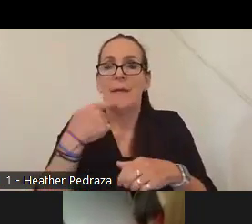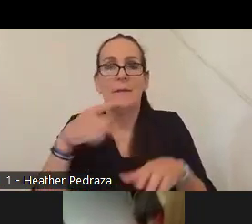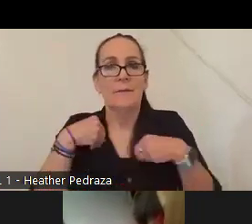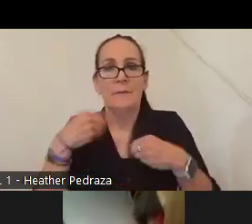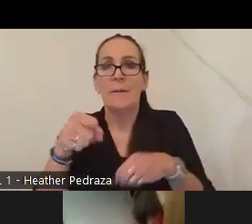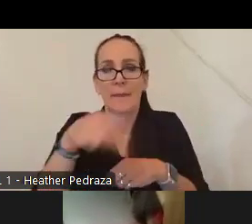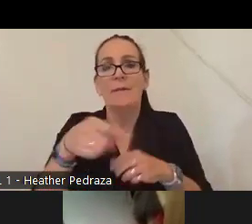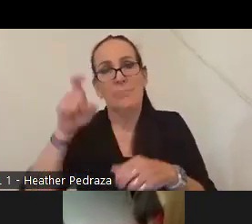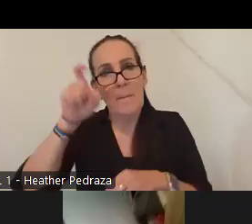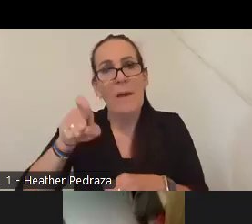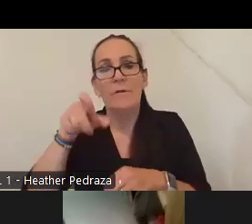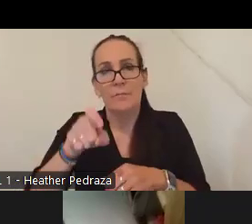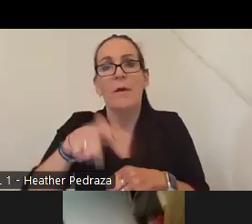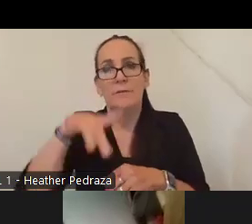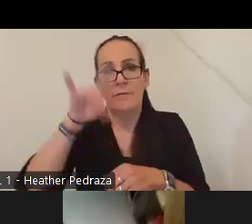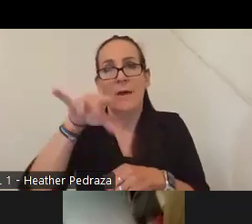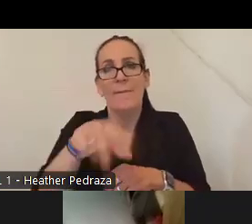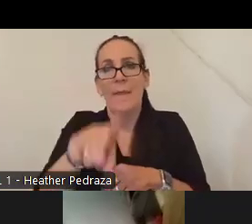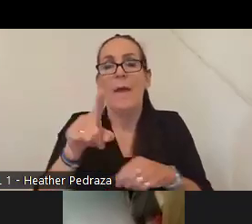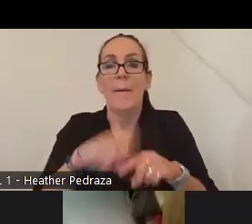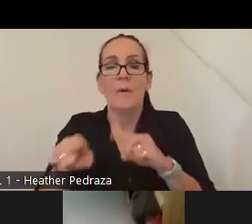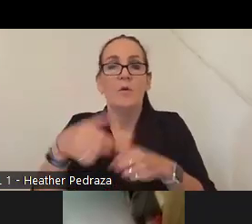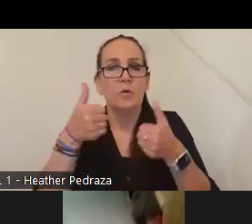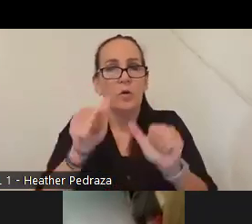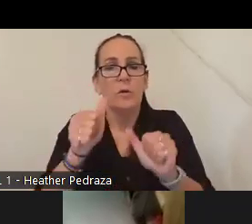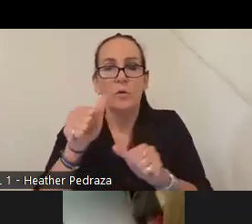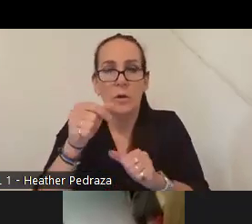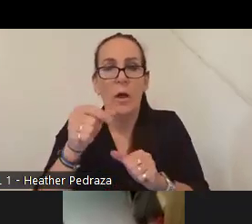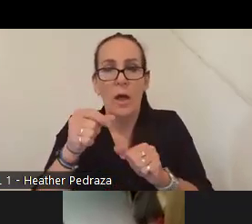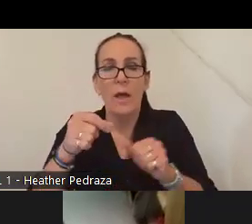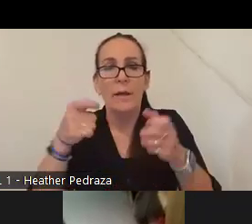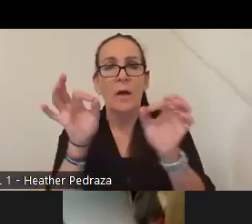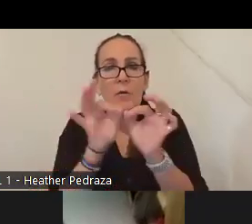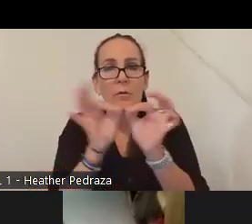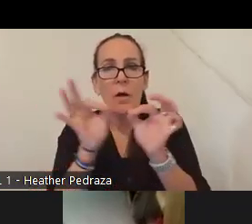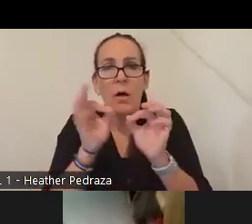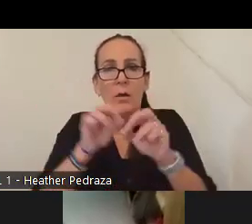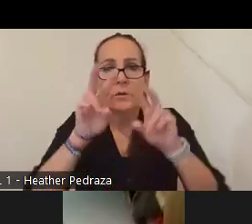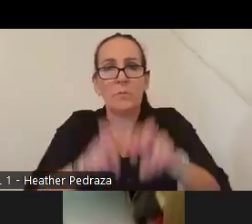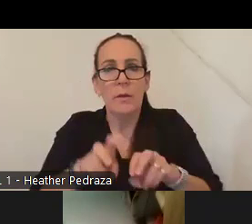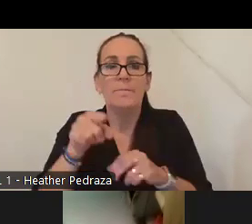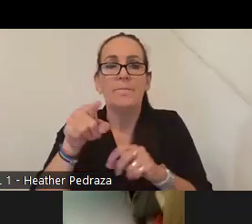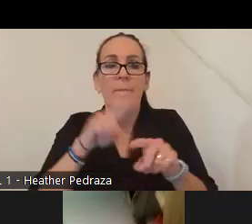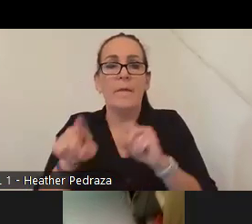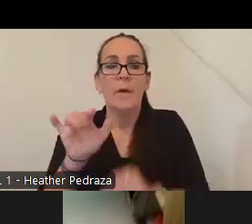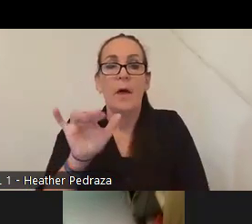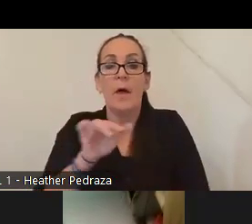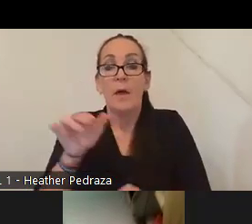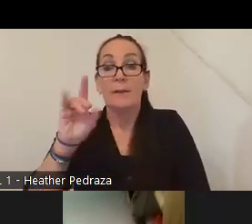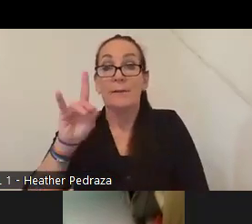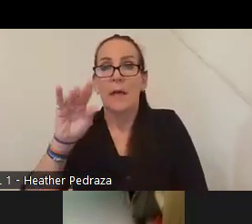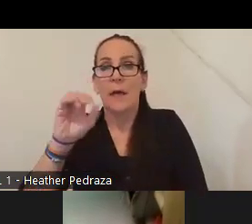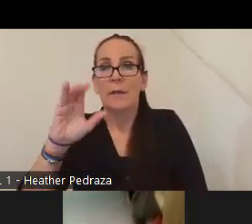cost assessment. And the attention of the DACLAC transportation and other advocates was